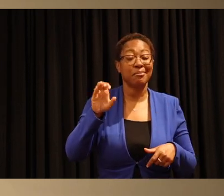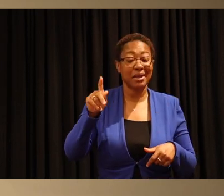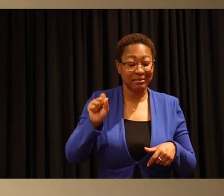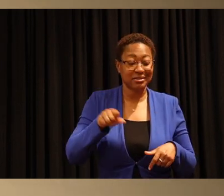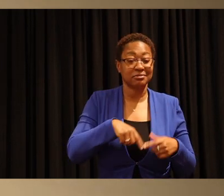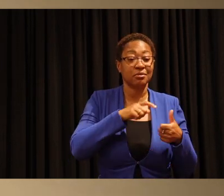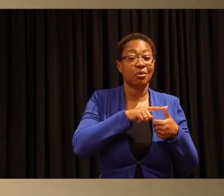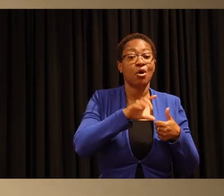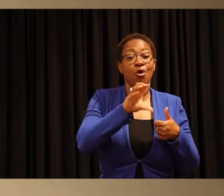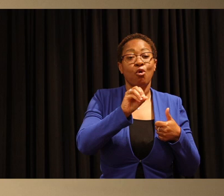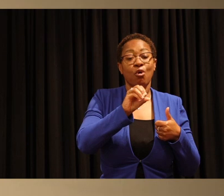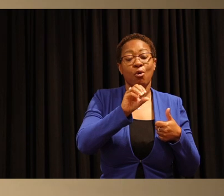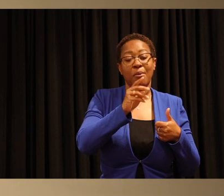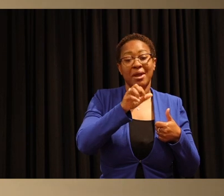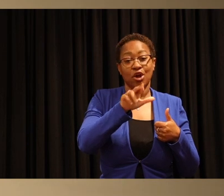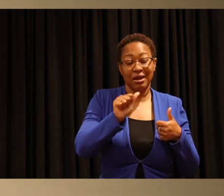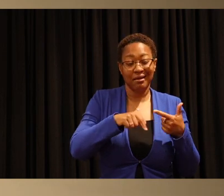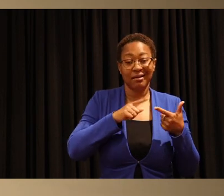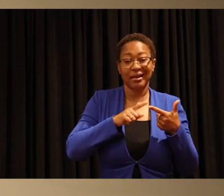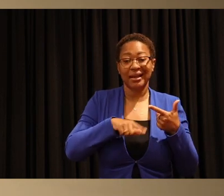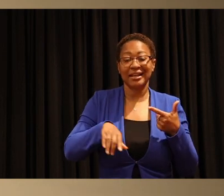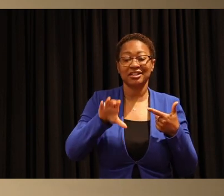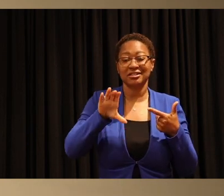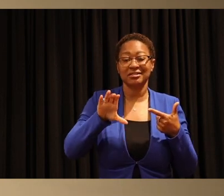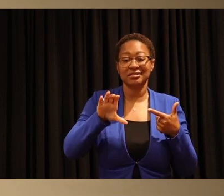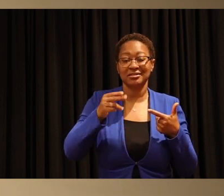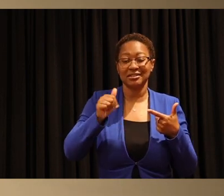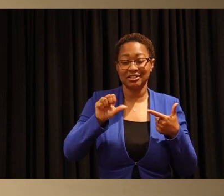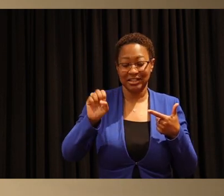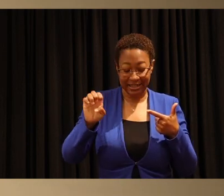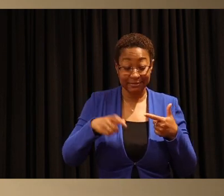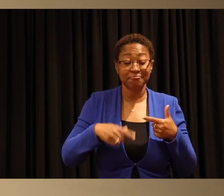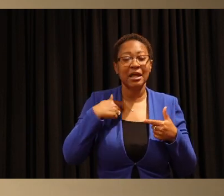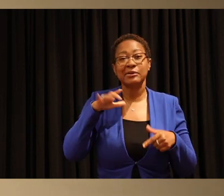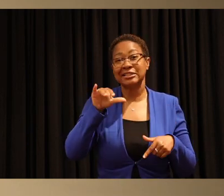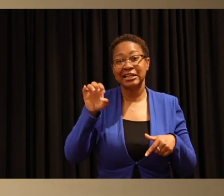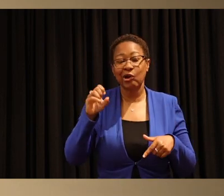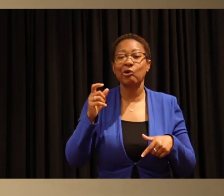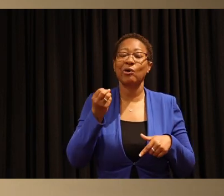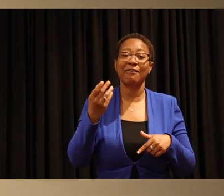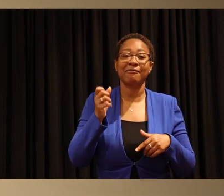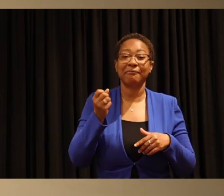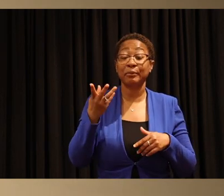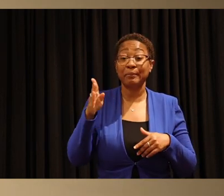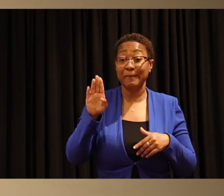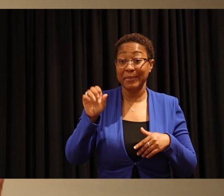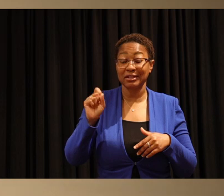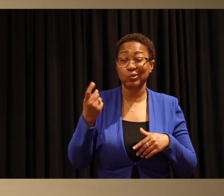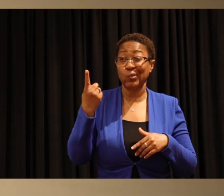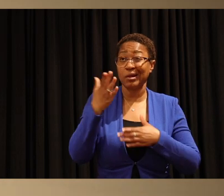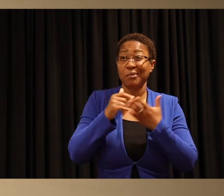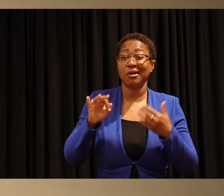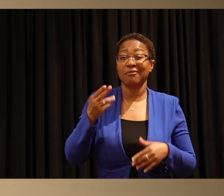Chase, as a senior executive, and I was the CEO of a couple of banks here. One that's now